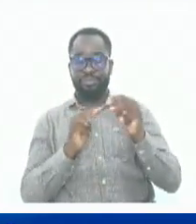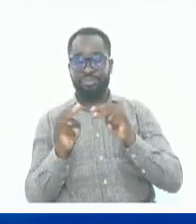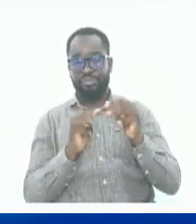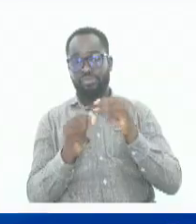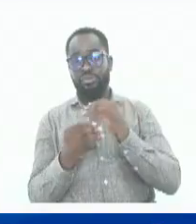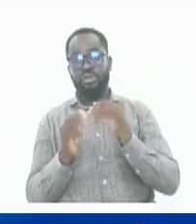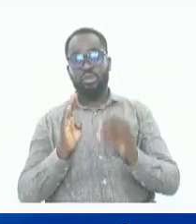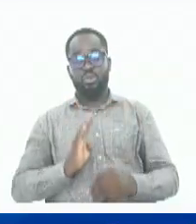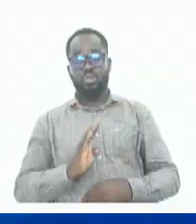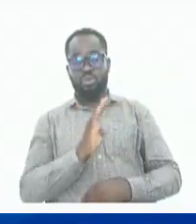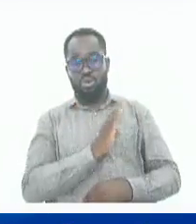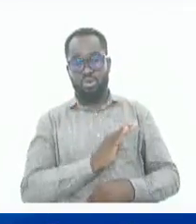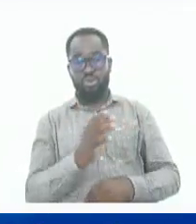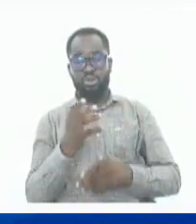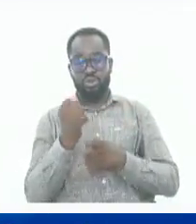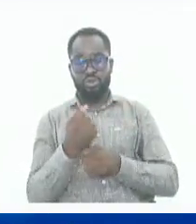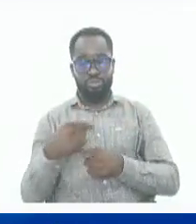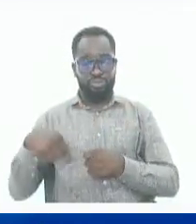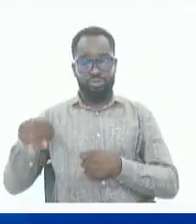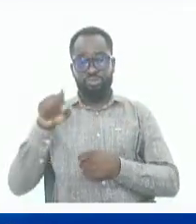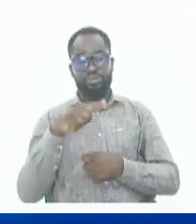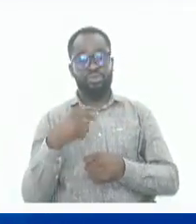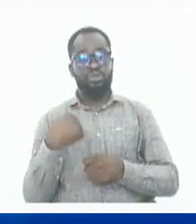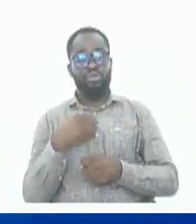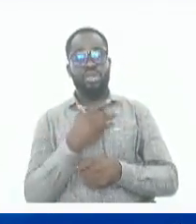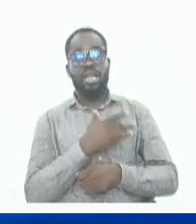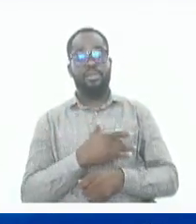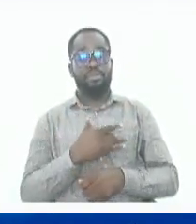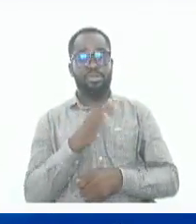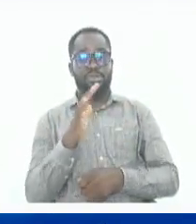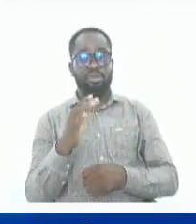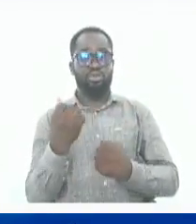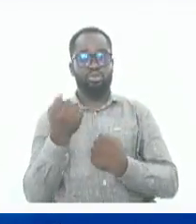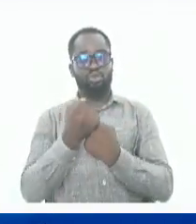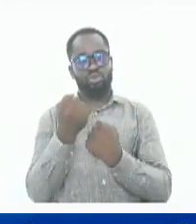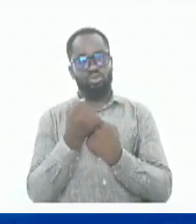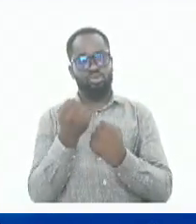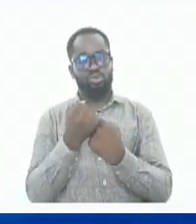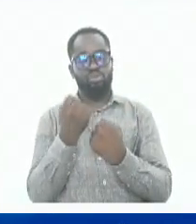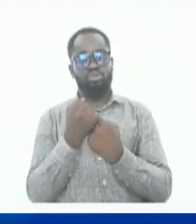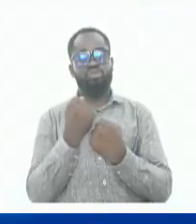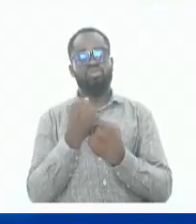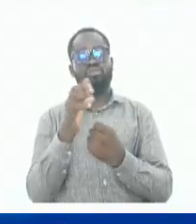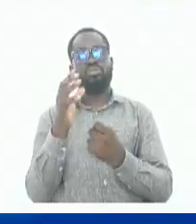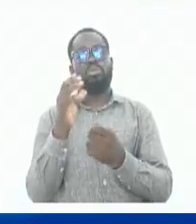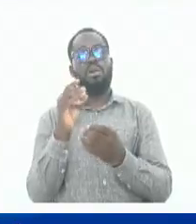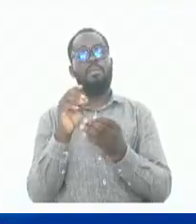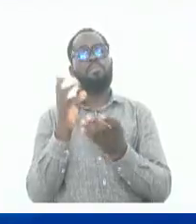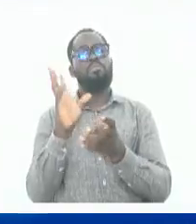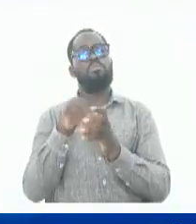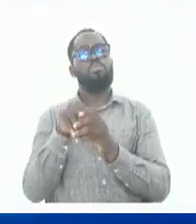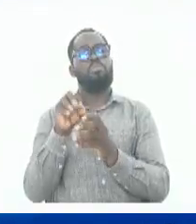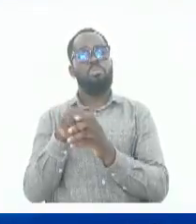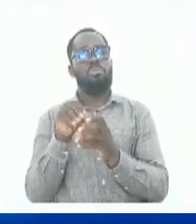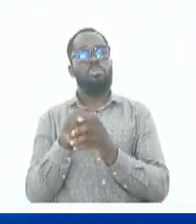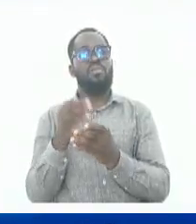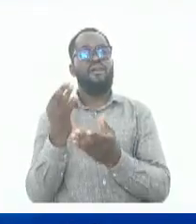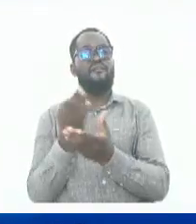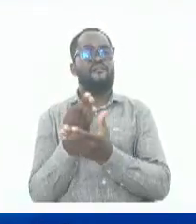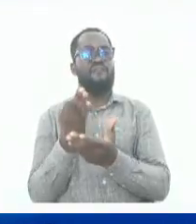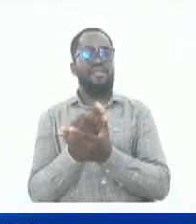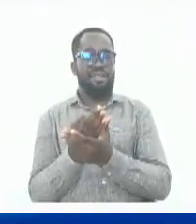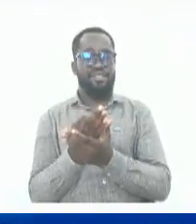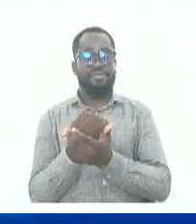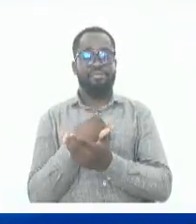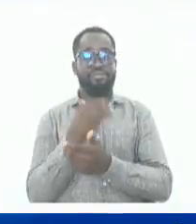manager and the trustee, we appreciate your immense support and patronage for the fund.